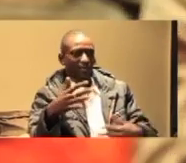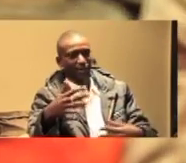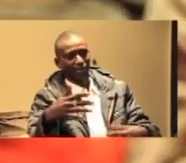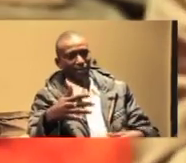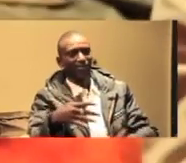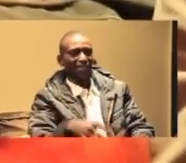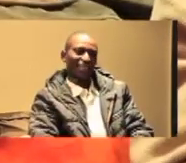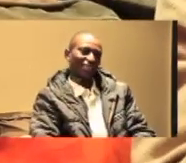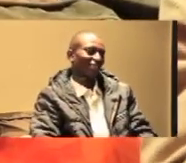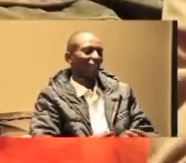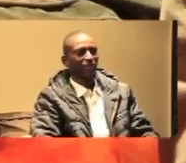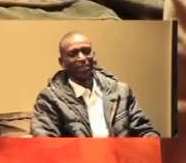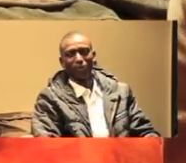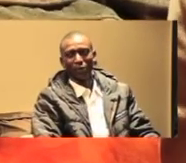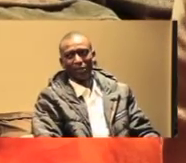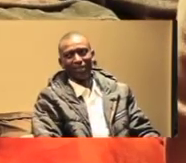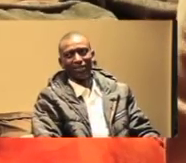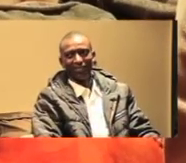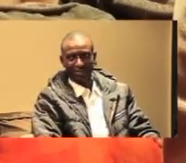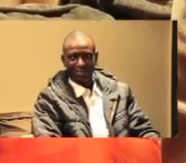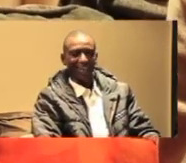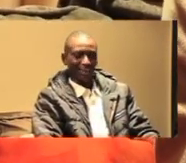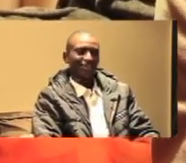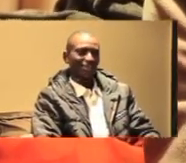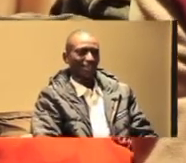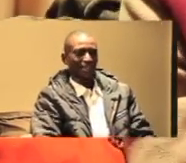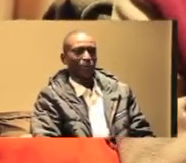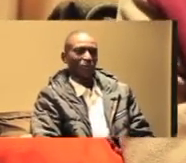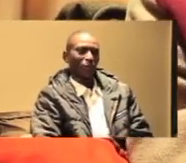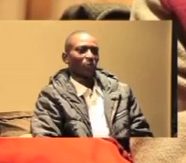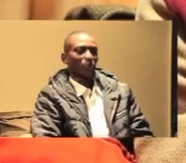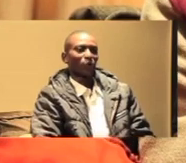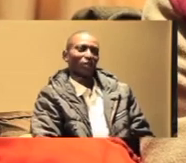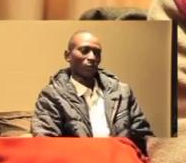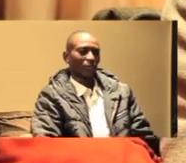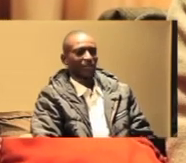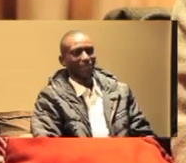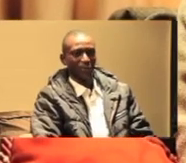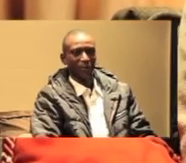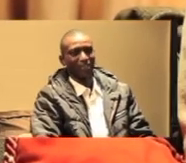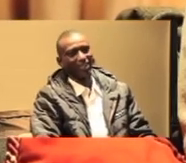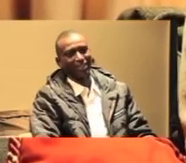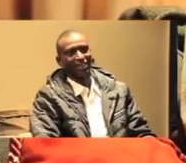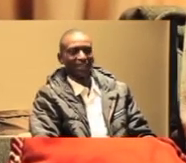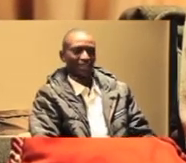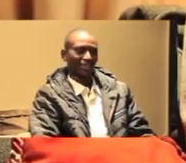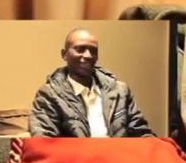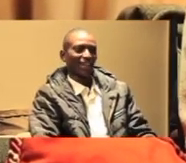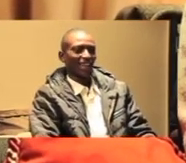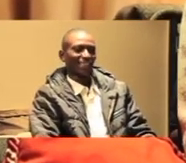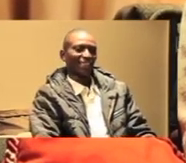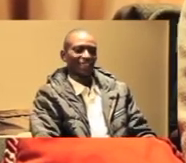100,000, and I felt good. Yeah, the support from people, it was great,